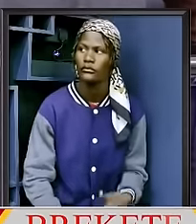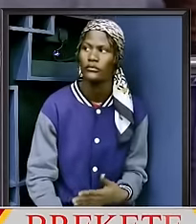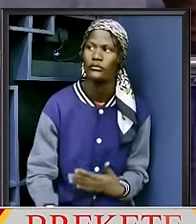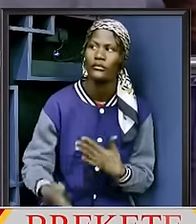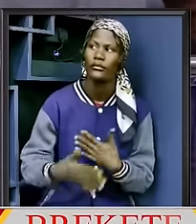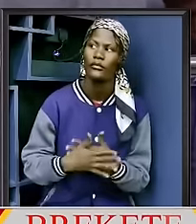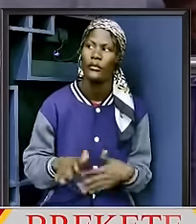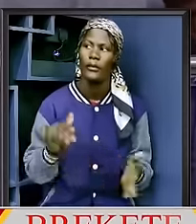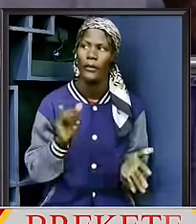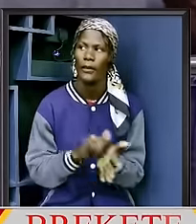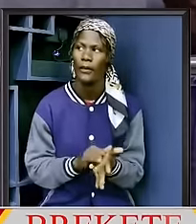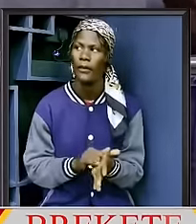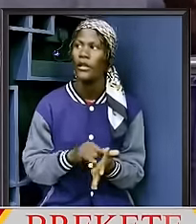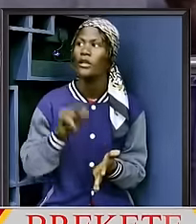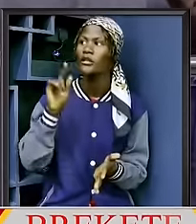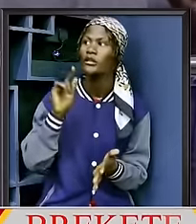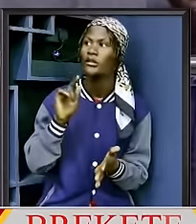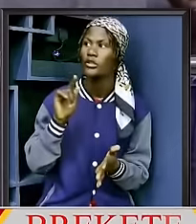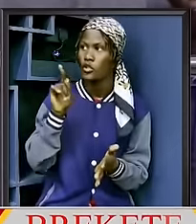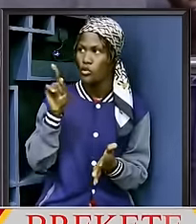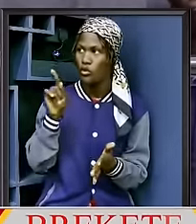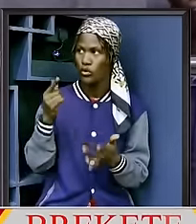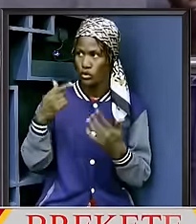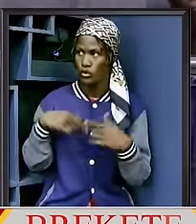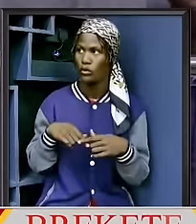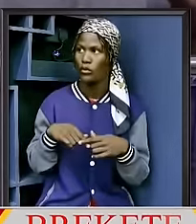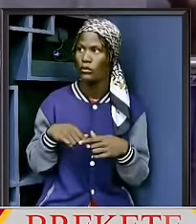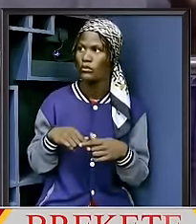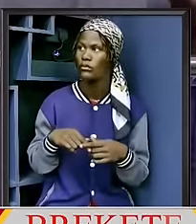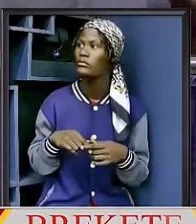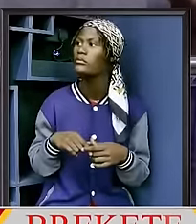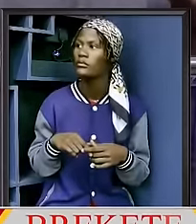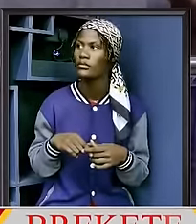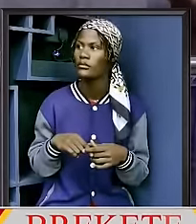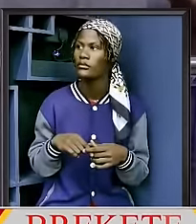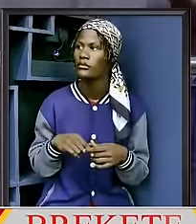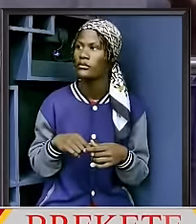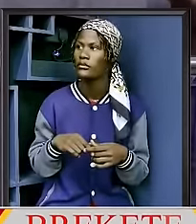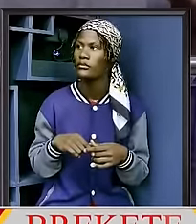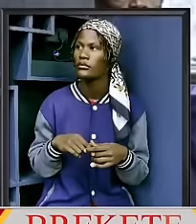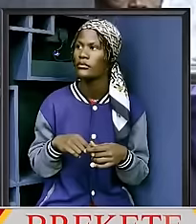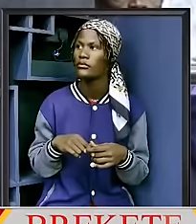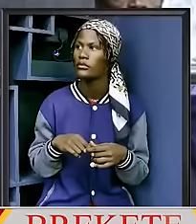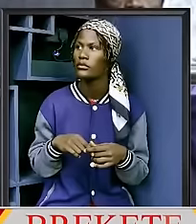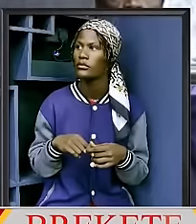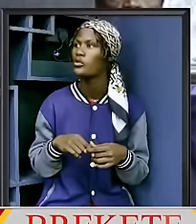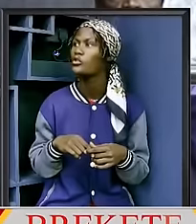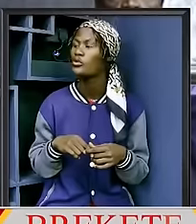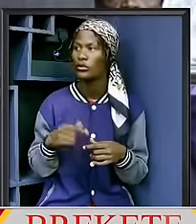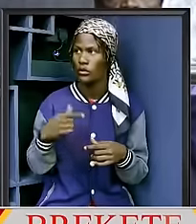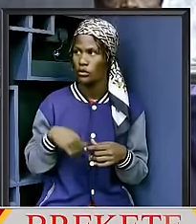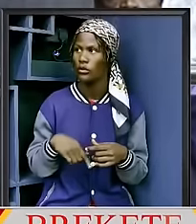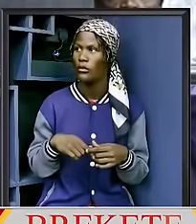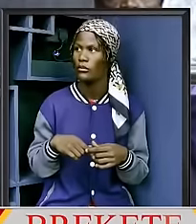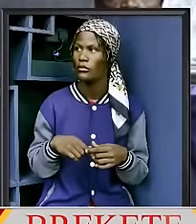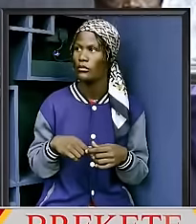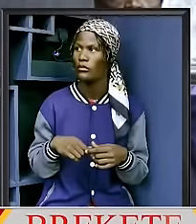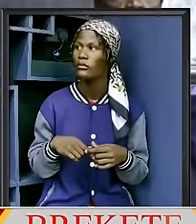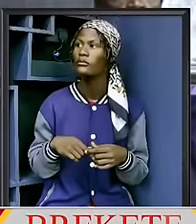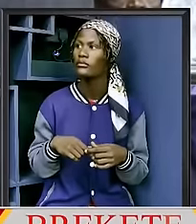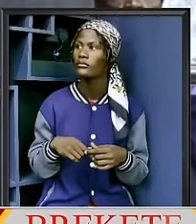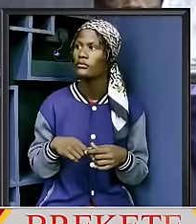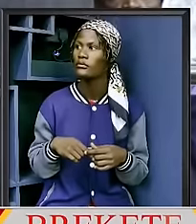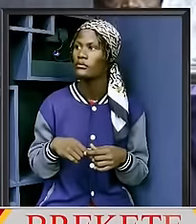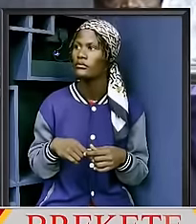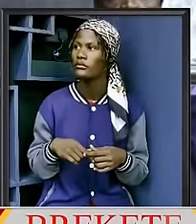the chairman now came with the ASP. They showed me one letter. They said I should provide level 14 again before